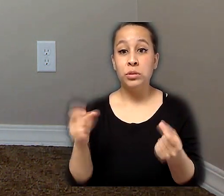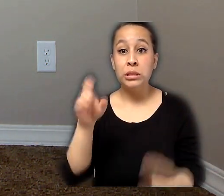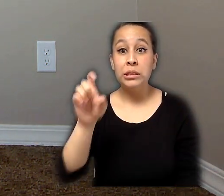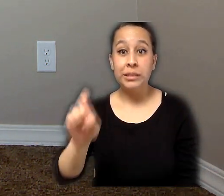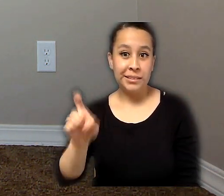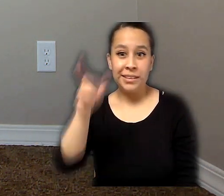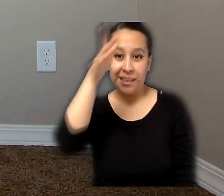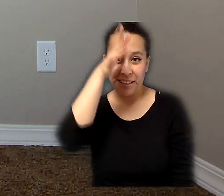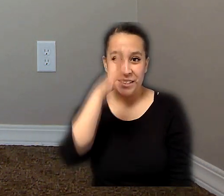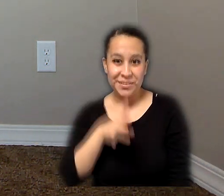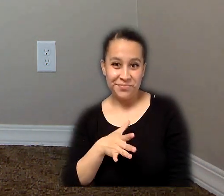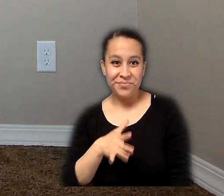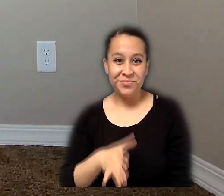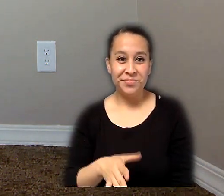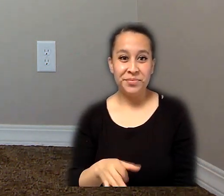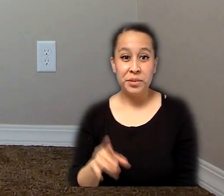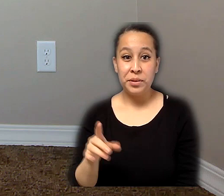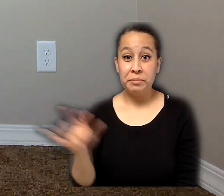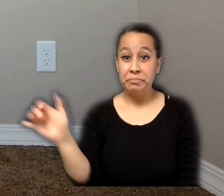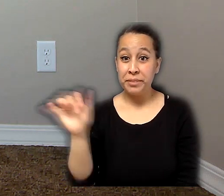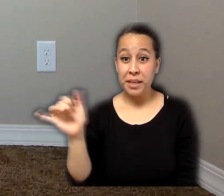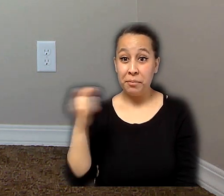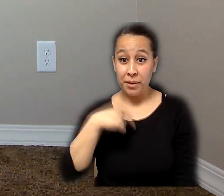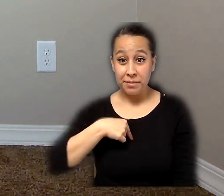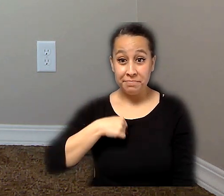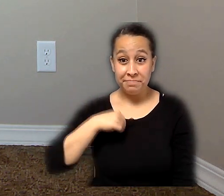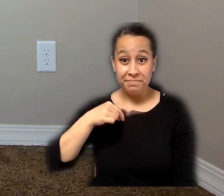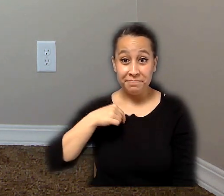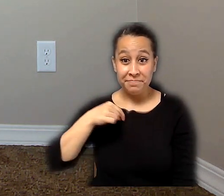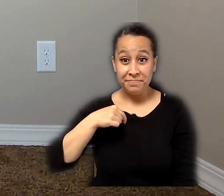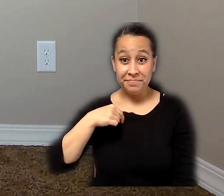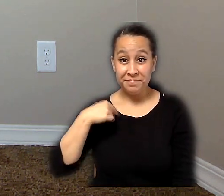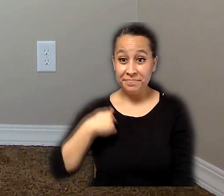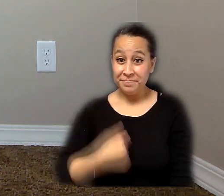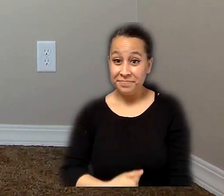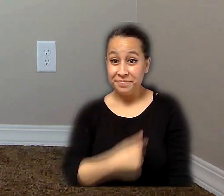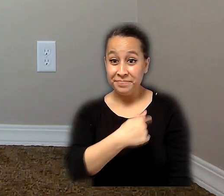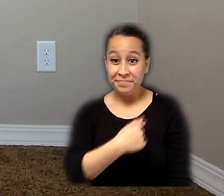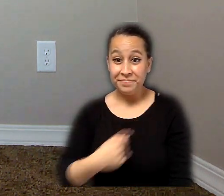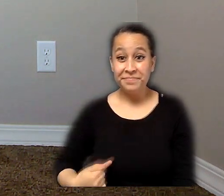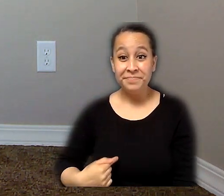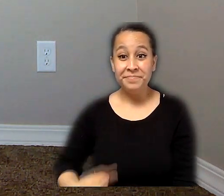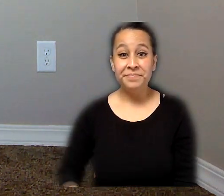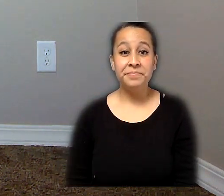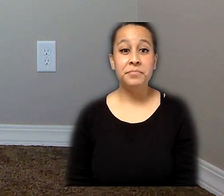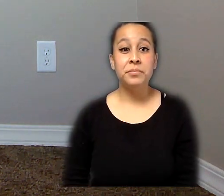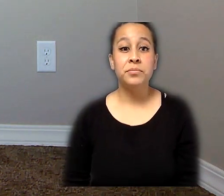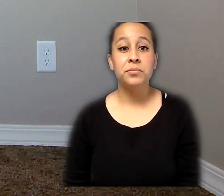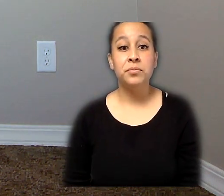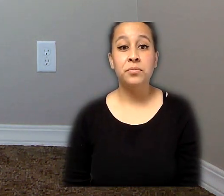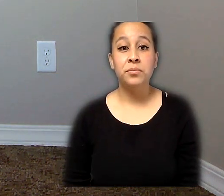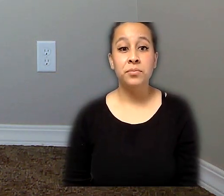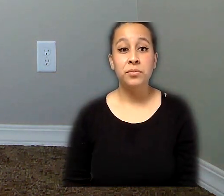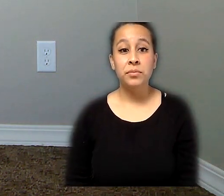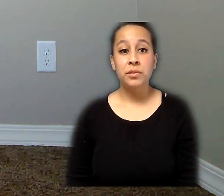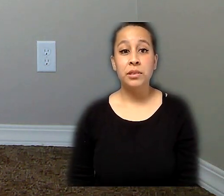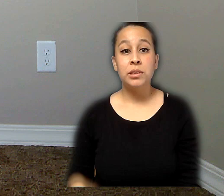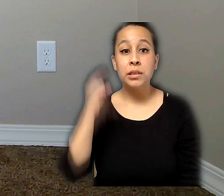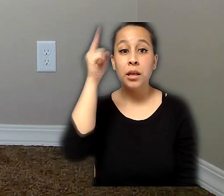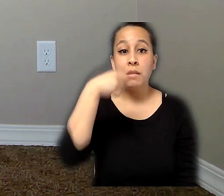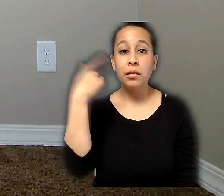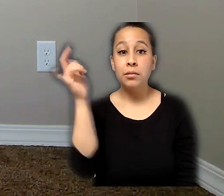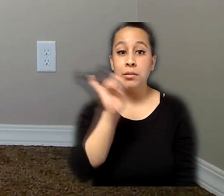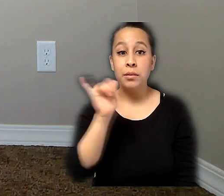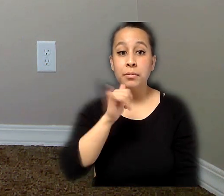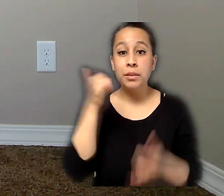X-Men. And it's like our Kids Excel X-Men on our shirts. And the pose is going to be arms up